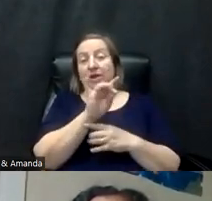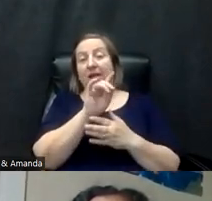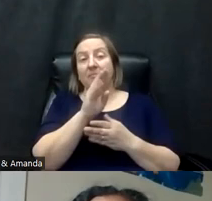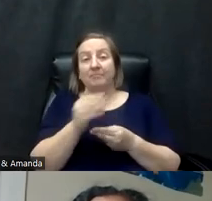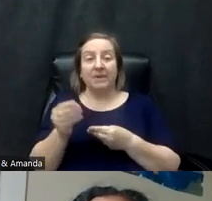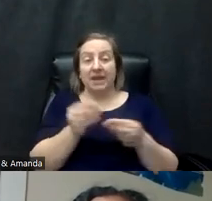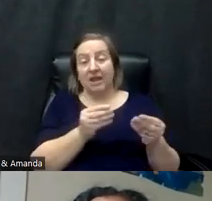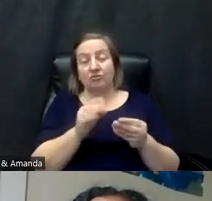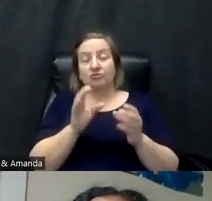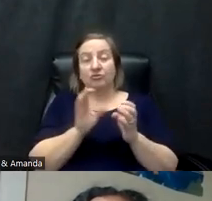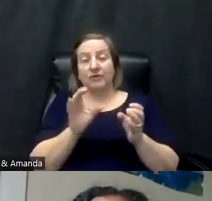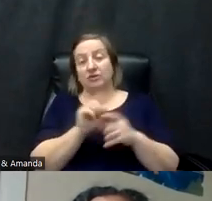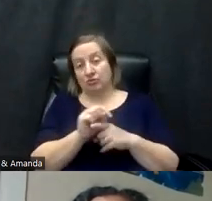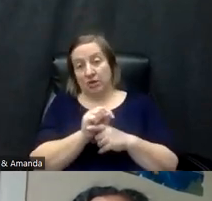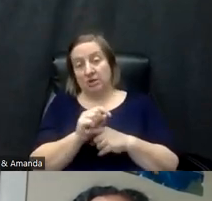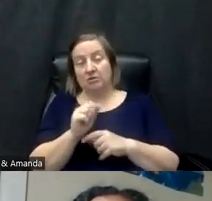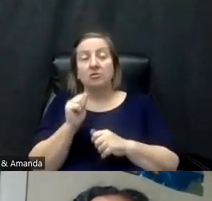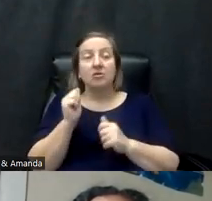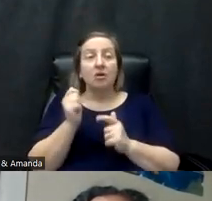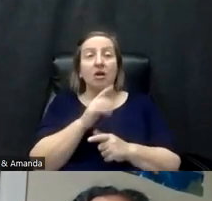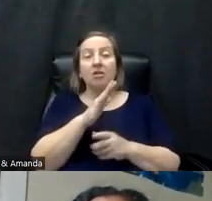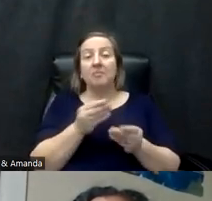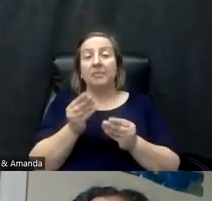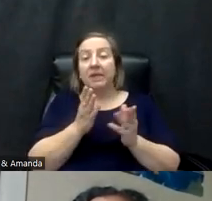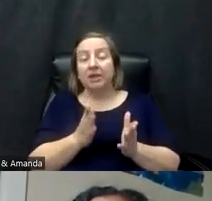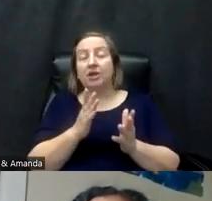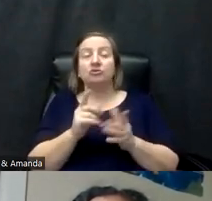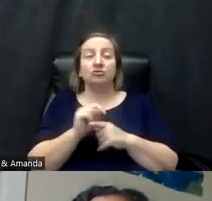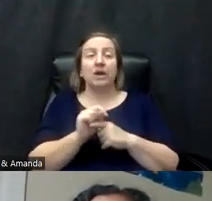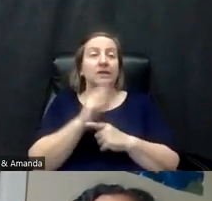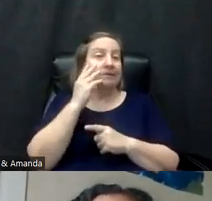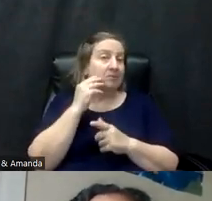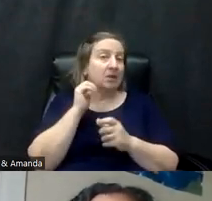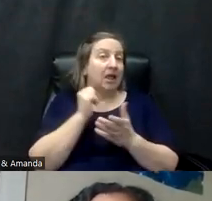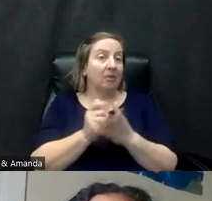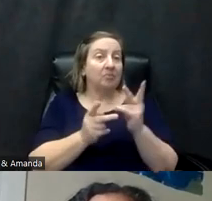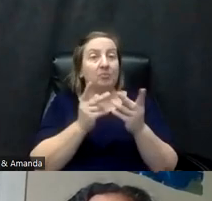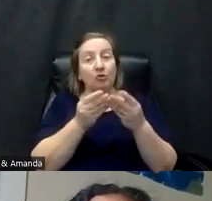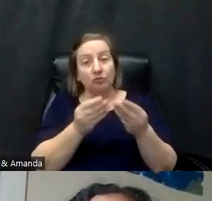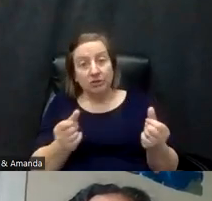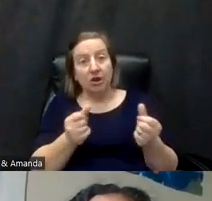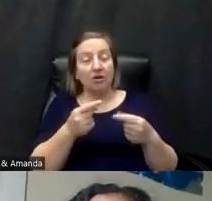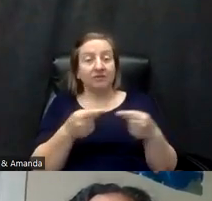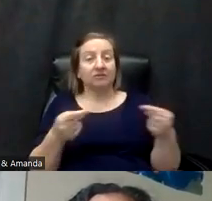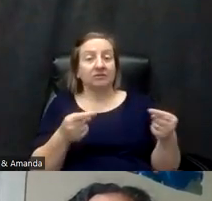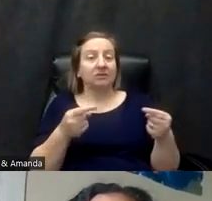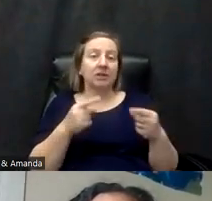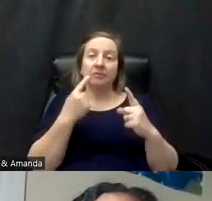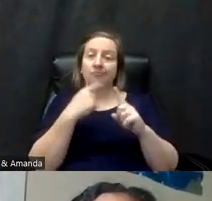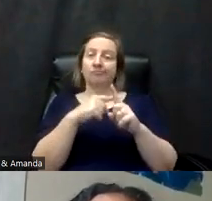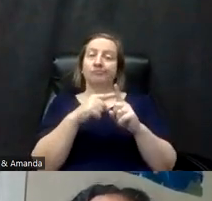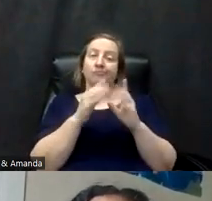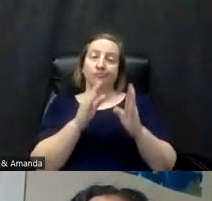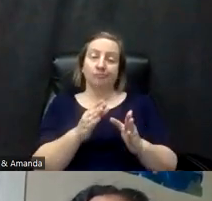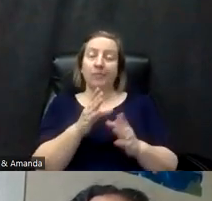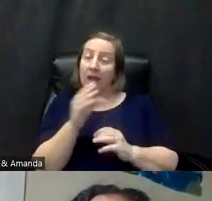certification. All their mediators are trained and experienced in helping people resolve their differences in a constructive manner.